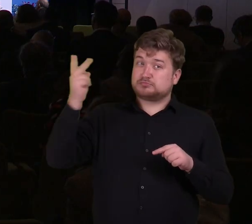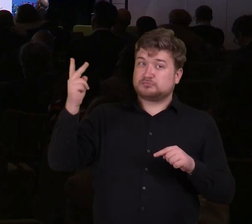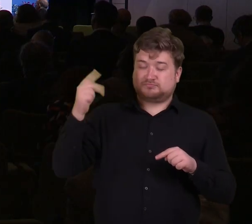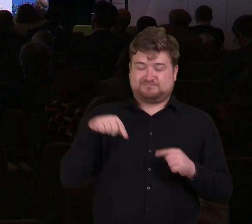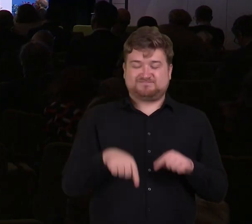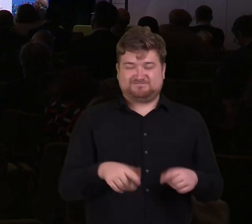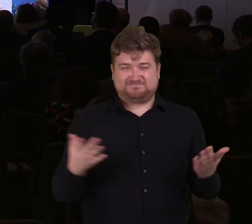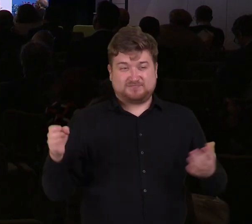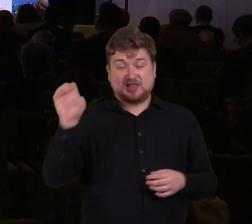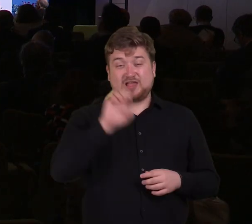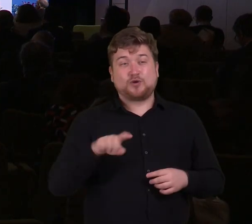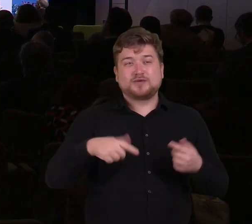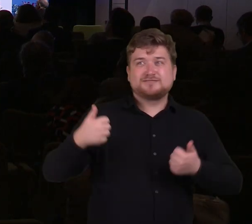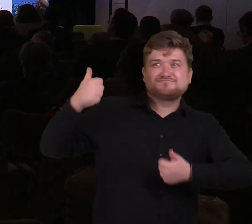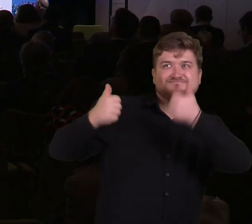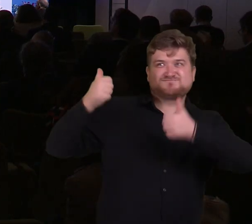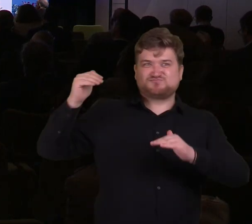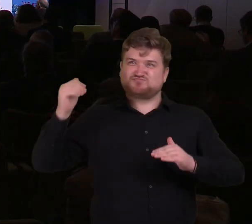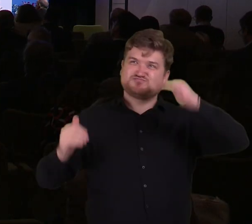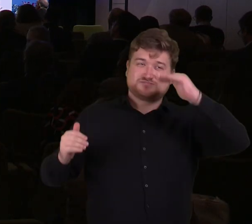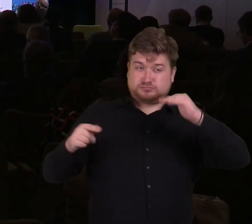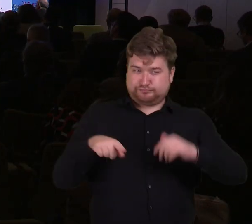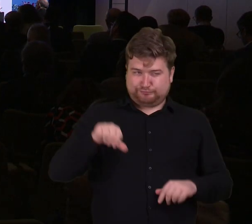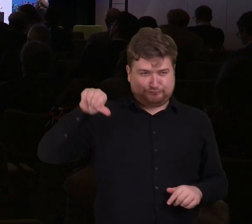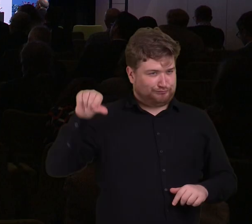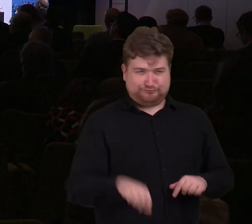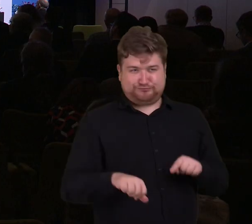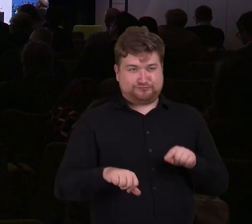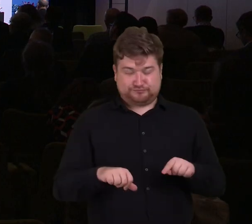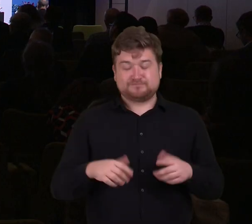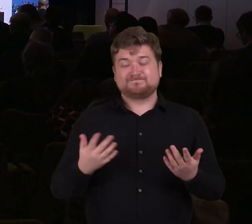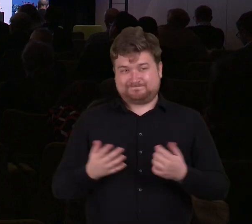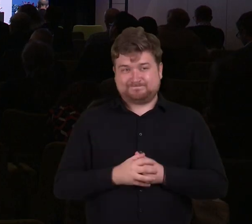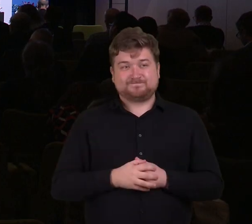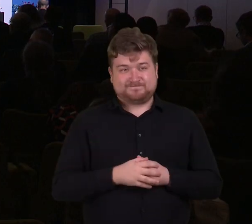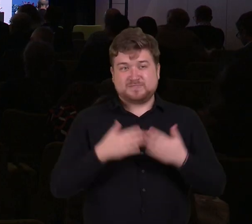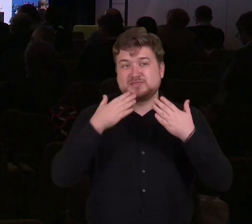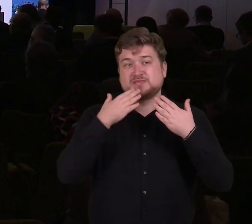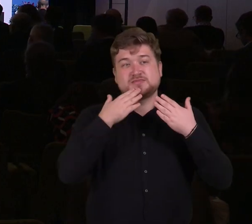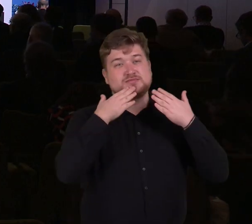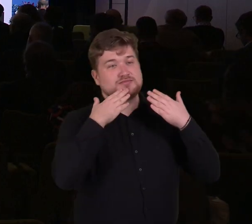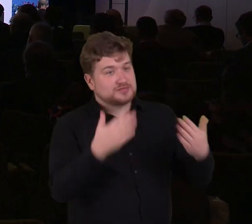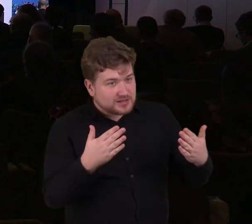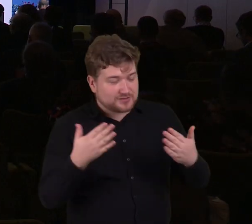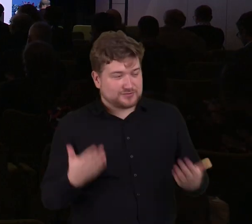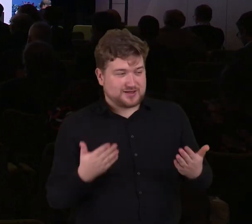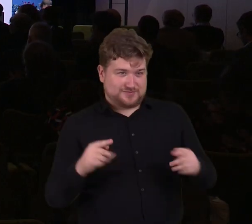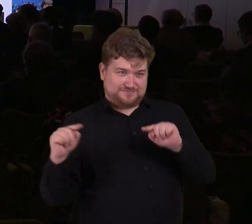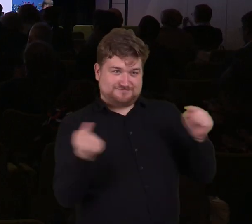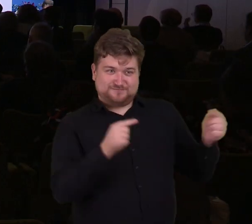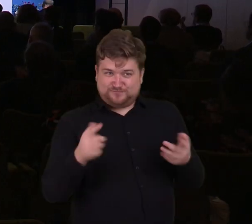policy. Actually, we are closing to the end of the discussion, so please give the applause to our panelists.